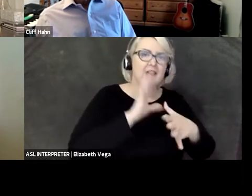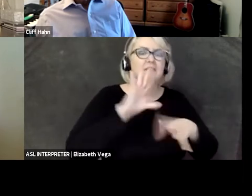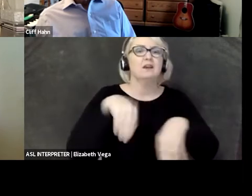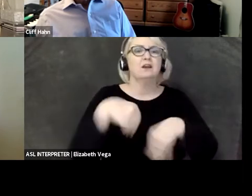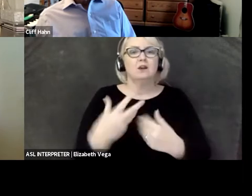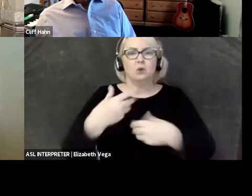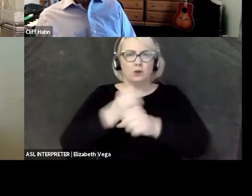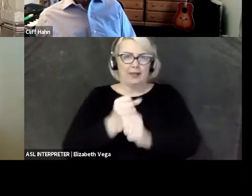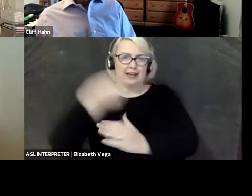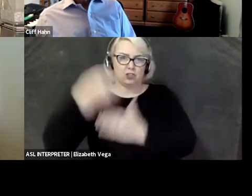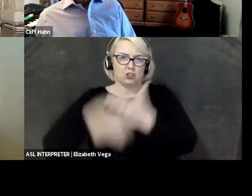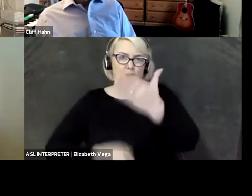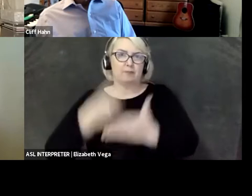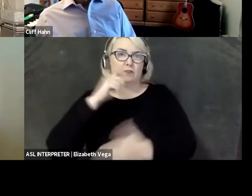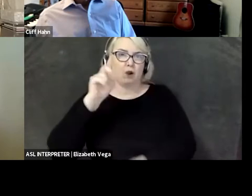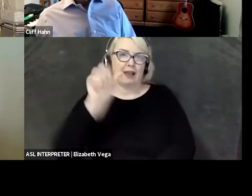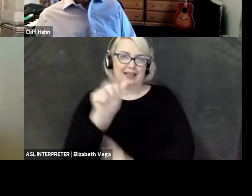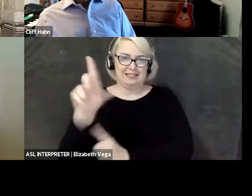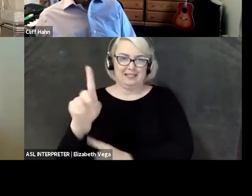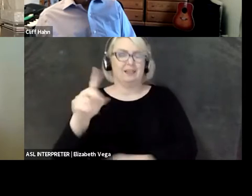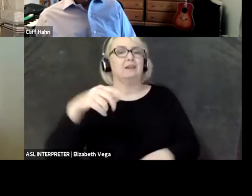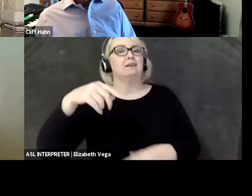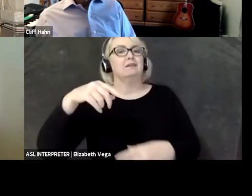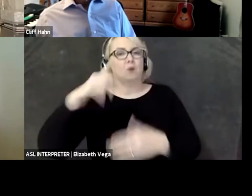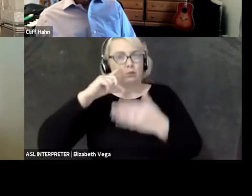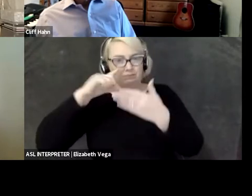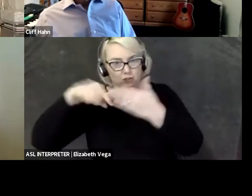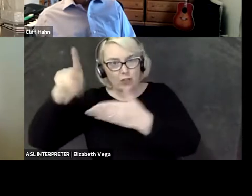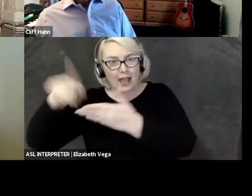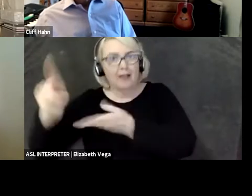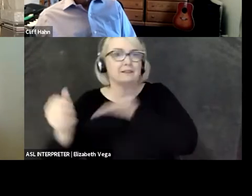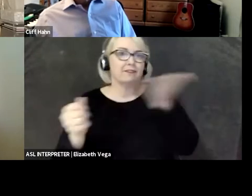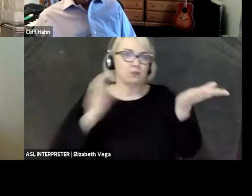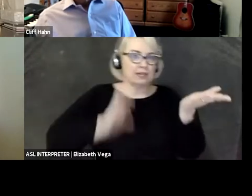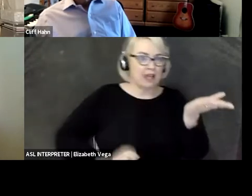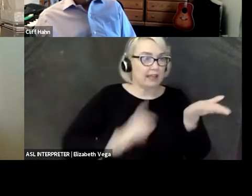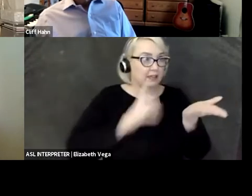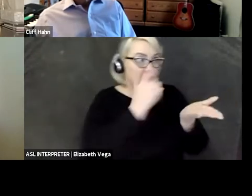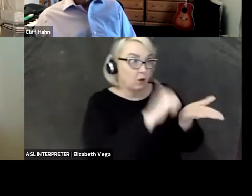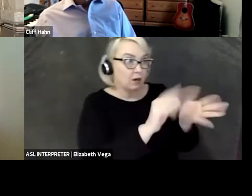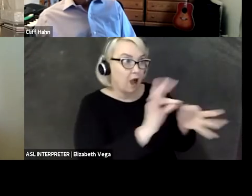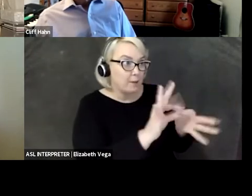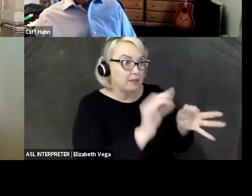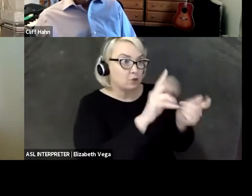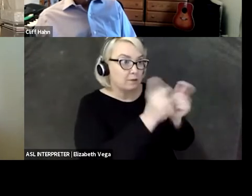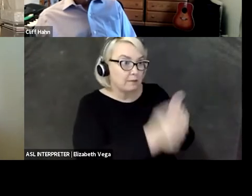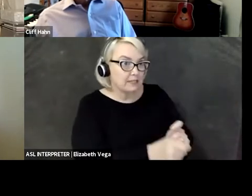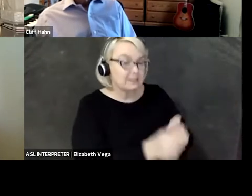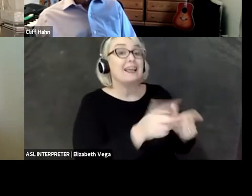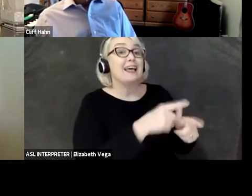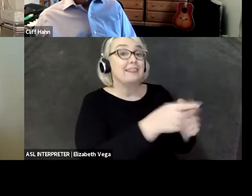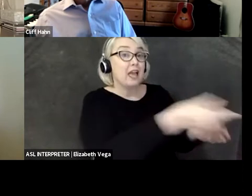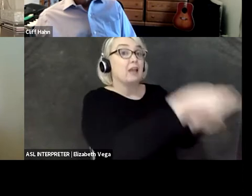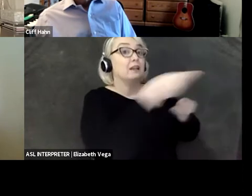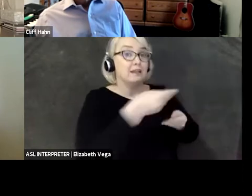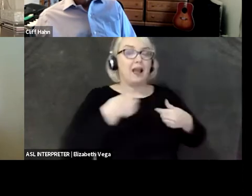our clients for them to review as far as content and any amendments we need to make, and at which point I am then in the